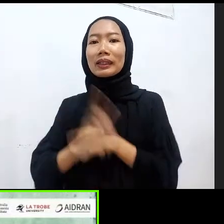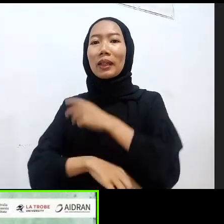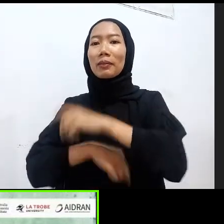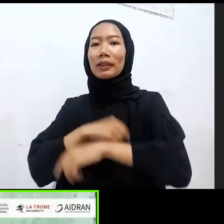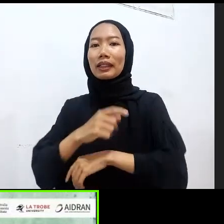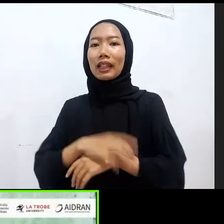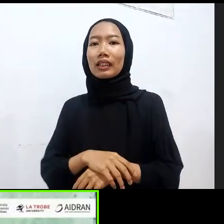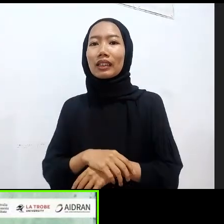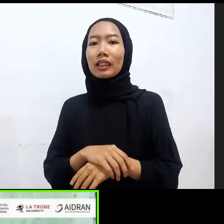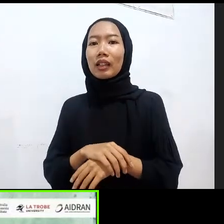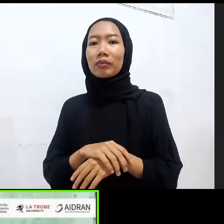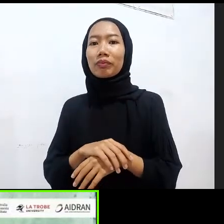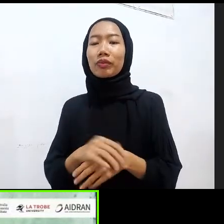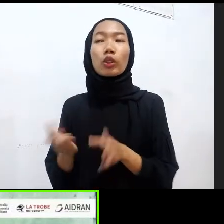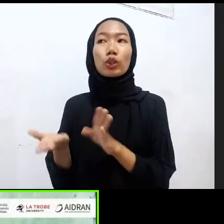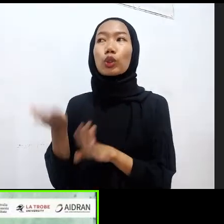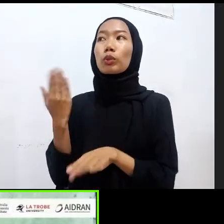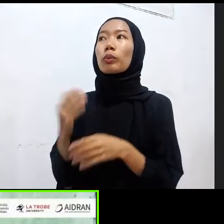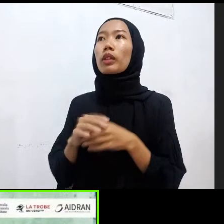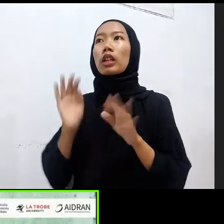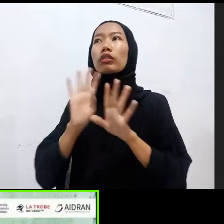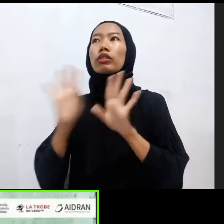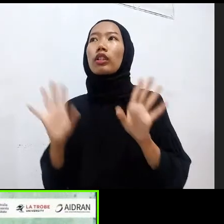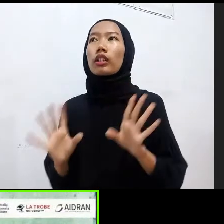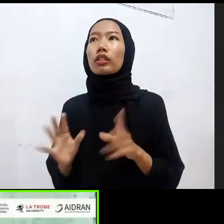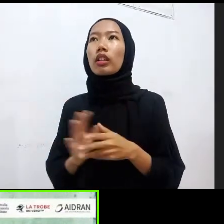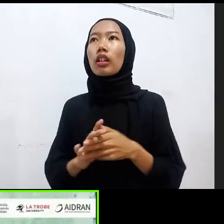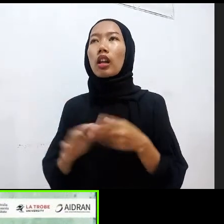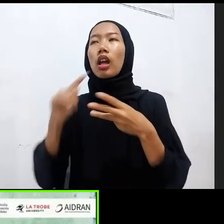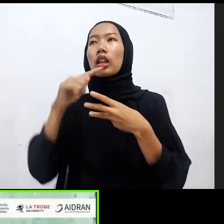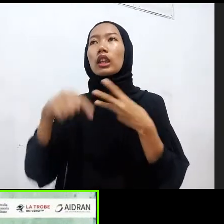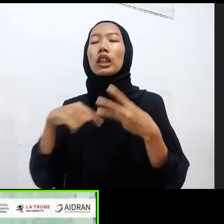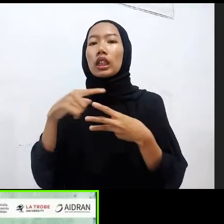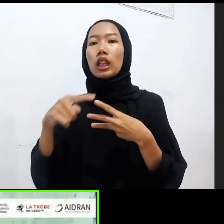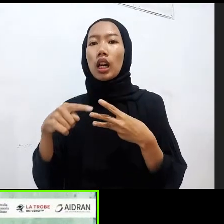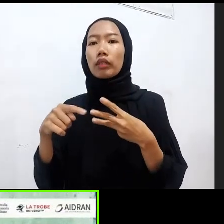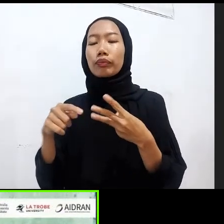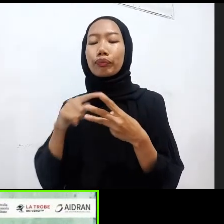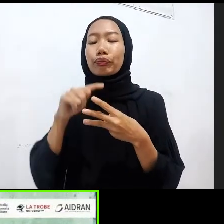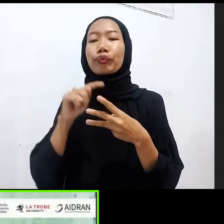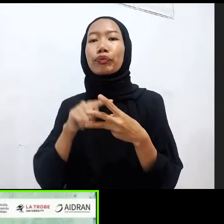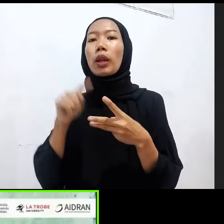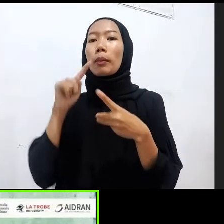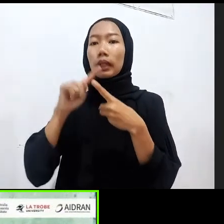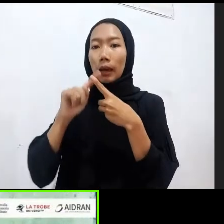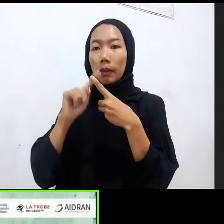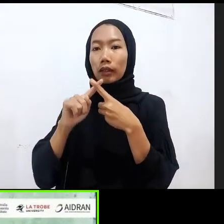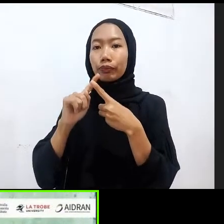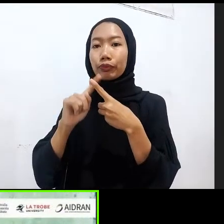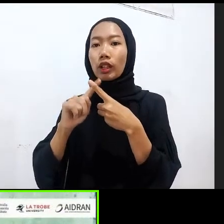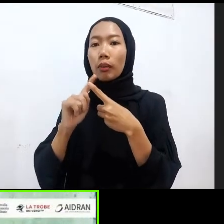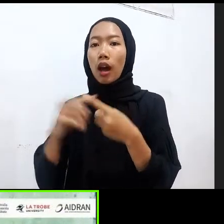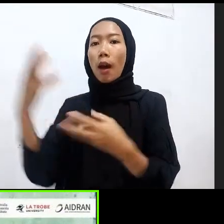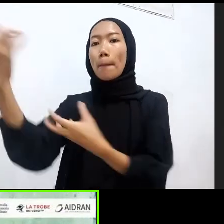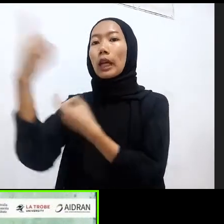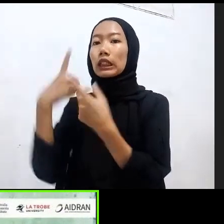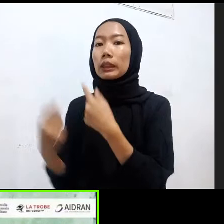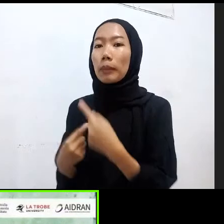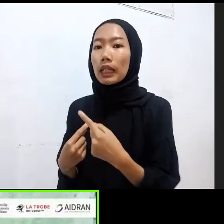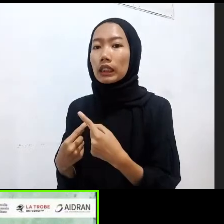sure the active or the participation of people with disability in all decision-making processes.